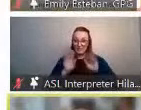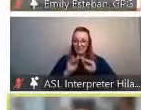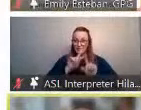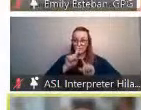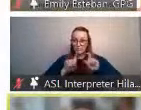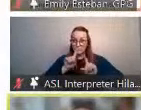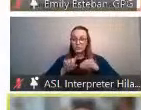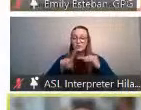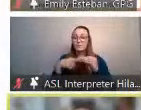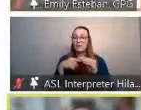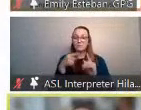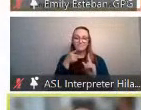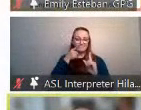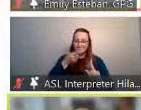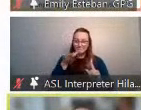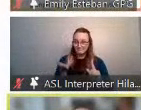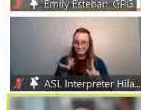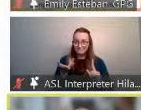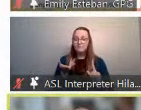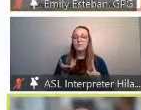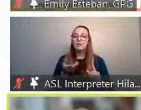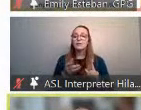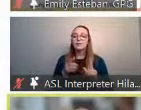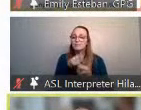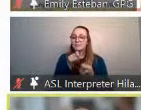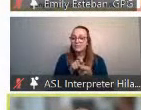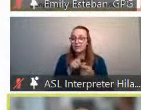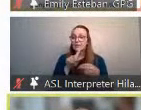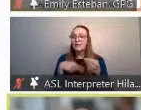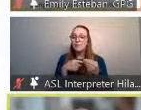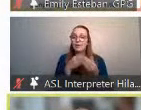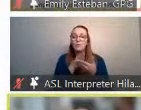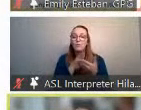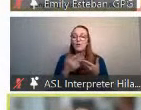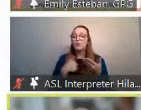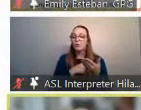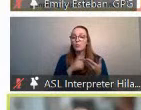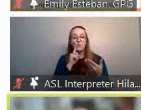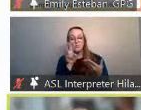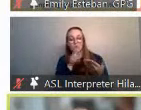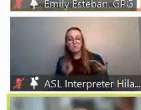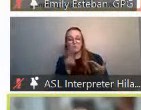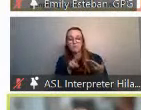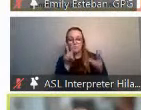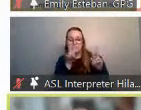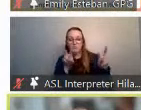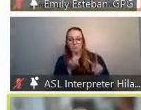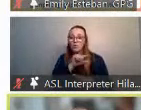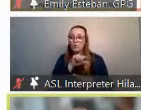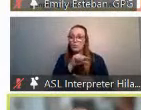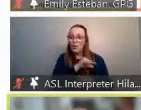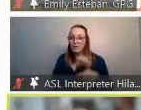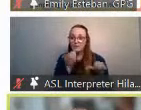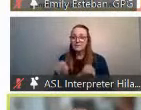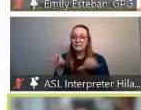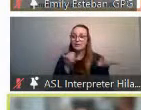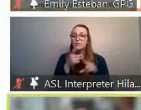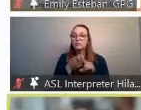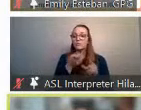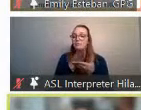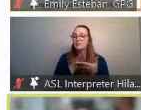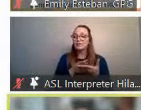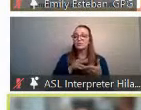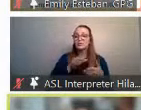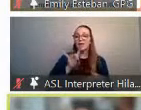specifically about the piece of the charge where the work group is looking at the quality standards found in section 8203